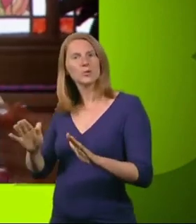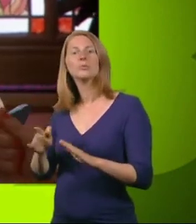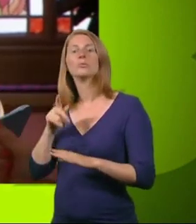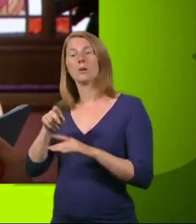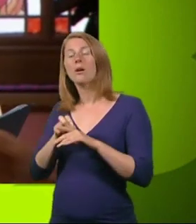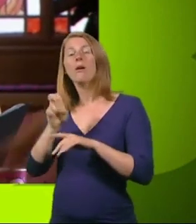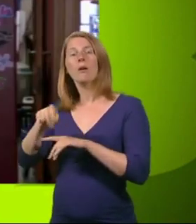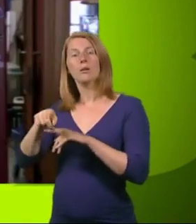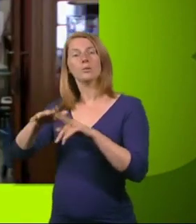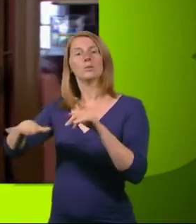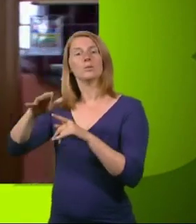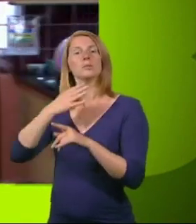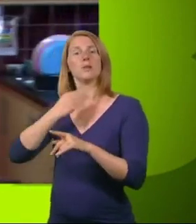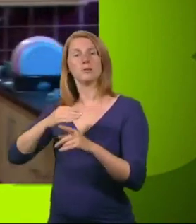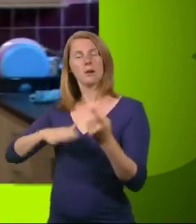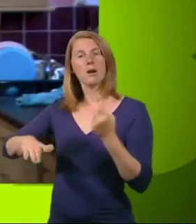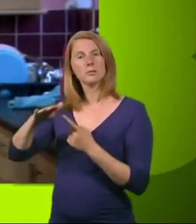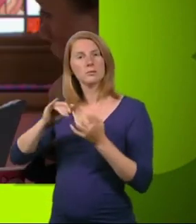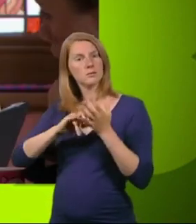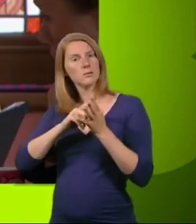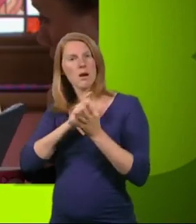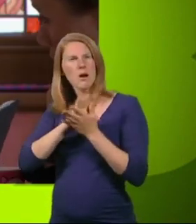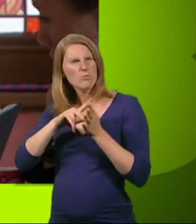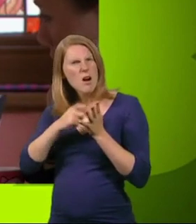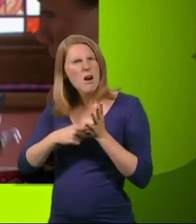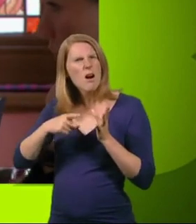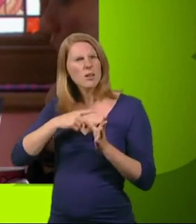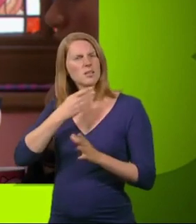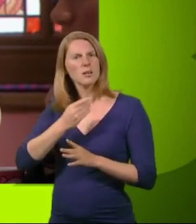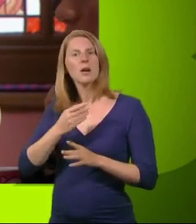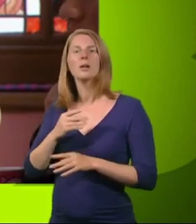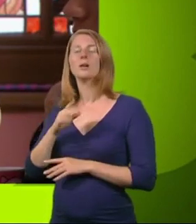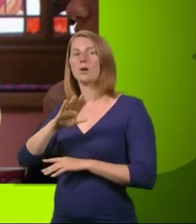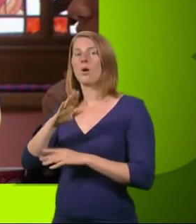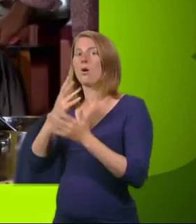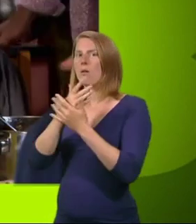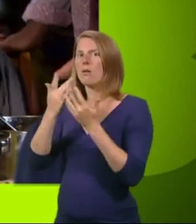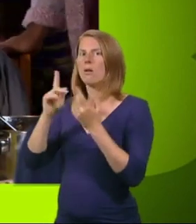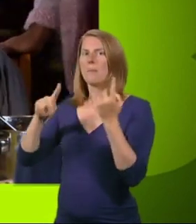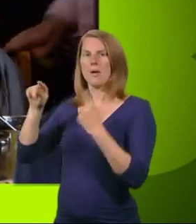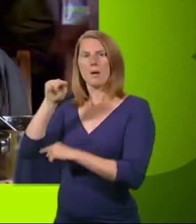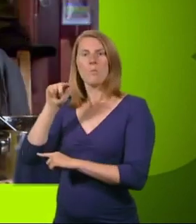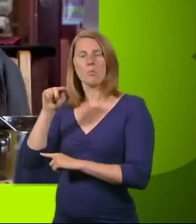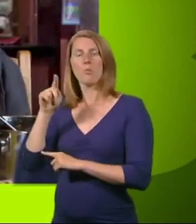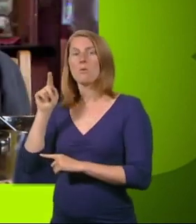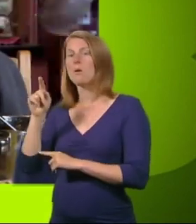With lots of other people. This was because they had to run away from home. Oh, why? Careful now, that's hard.